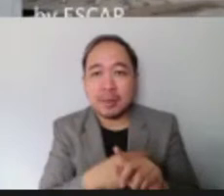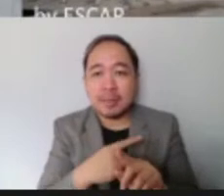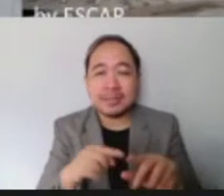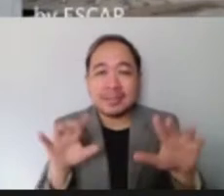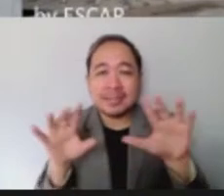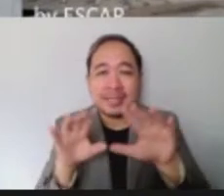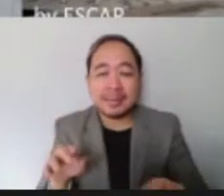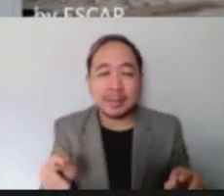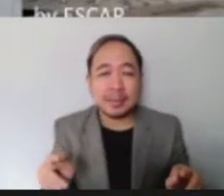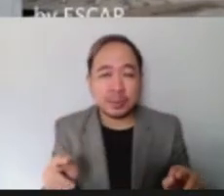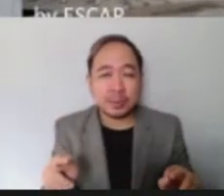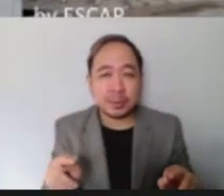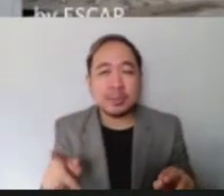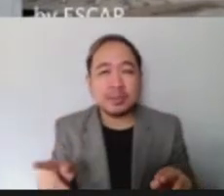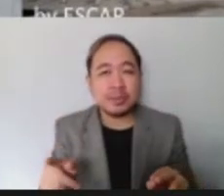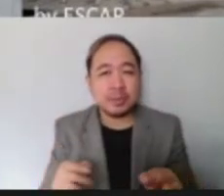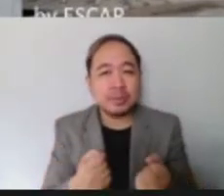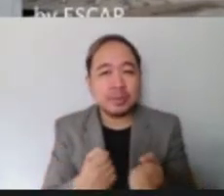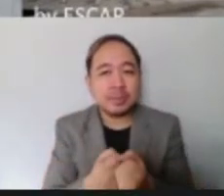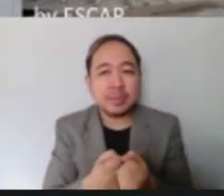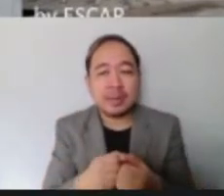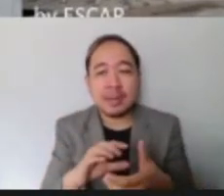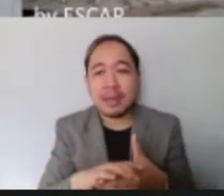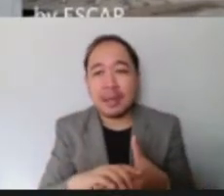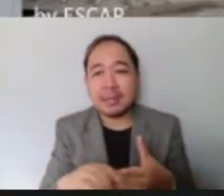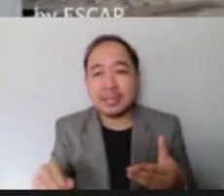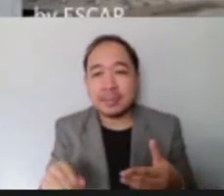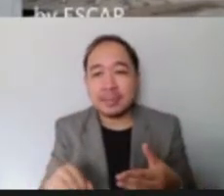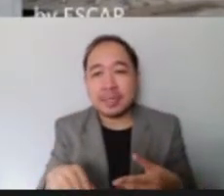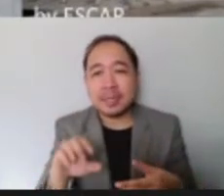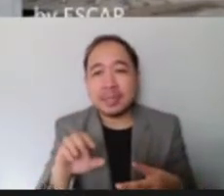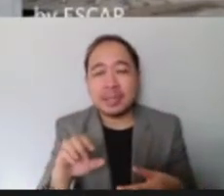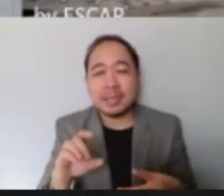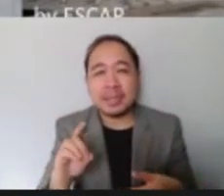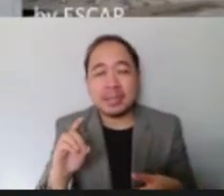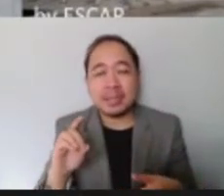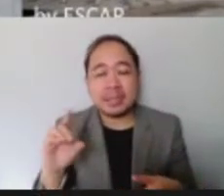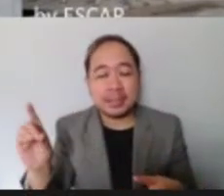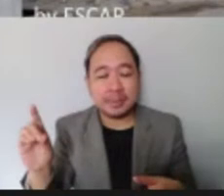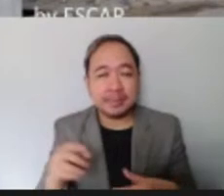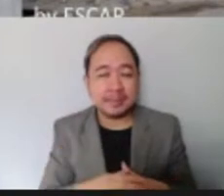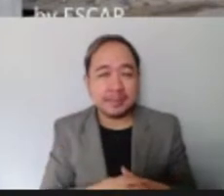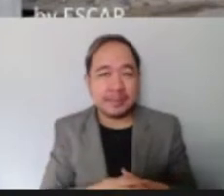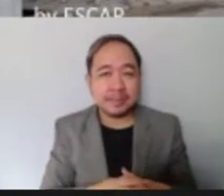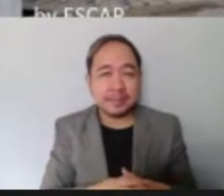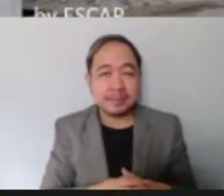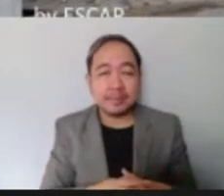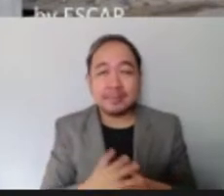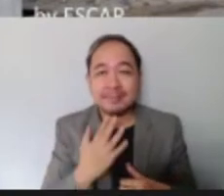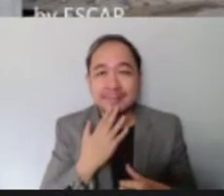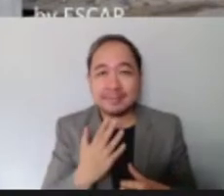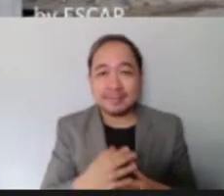by Escape EDD uh thank you